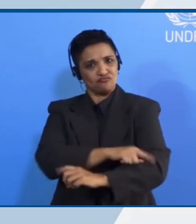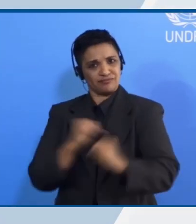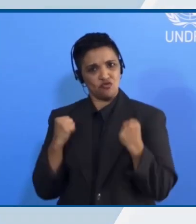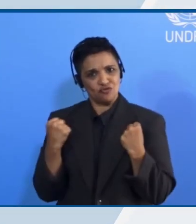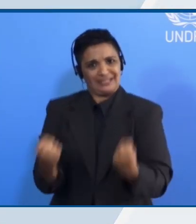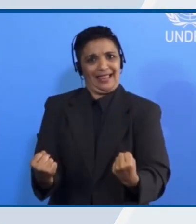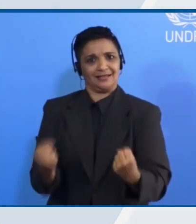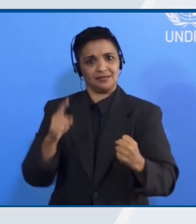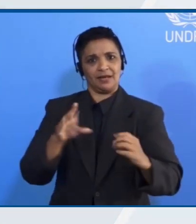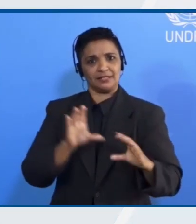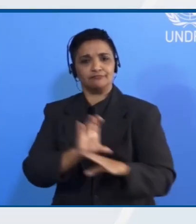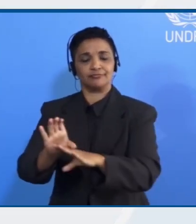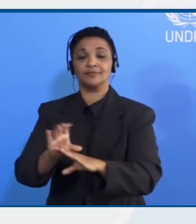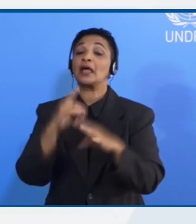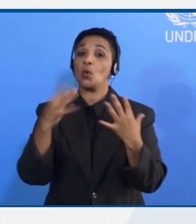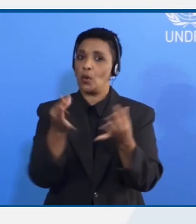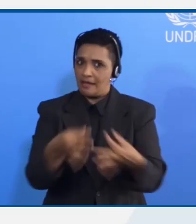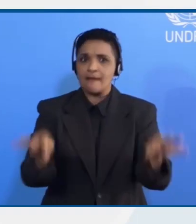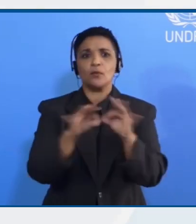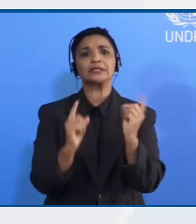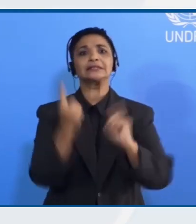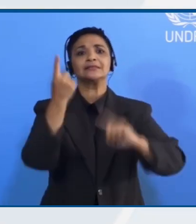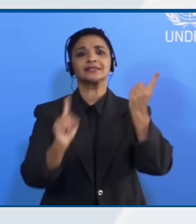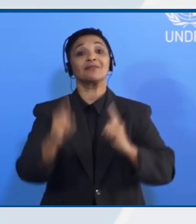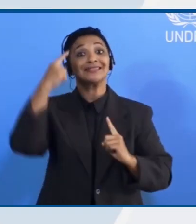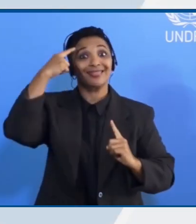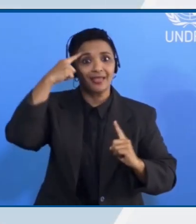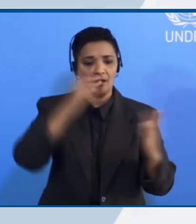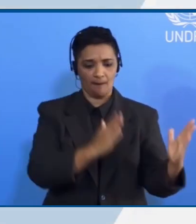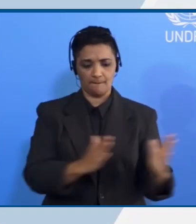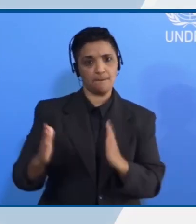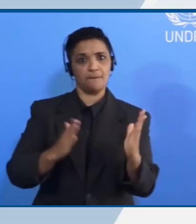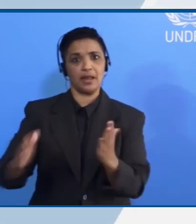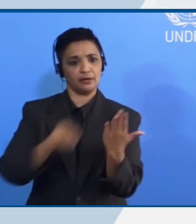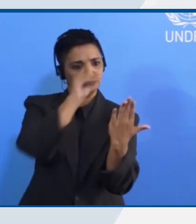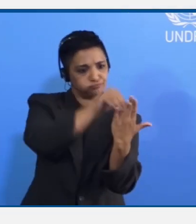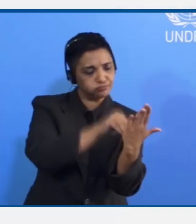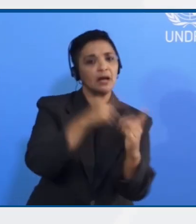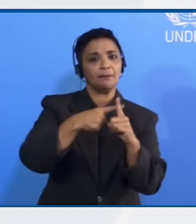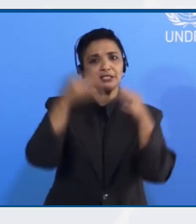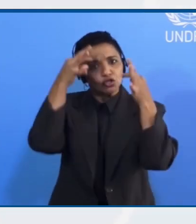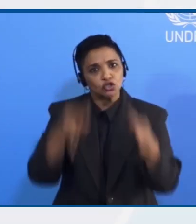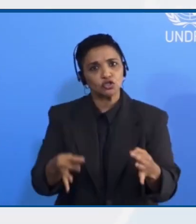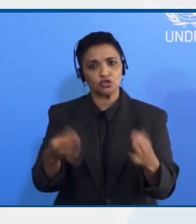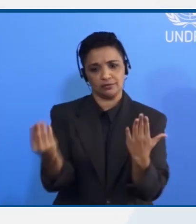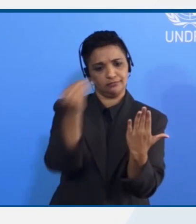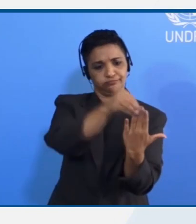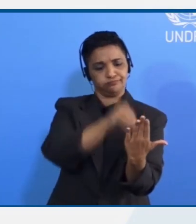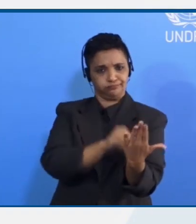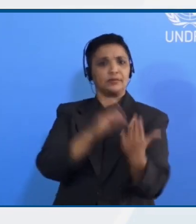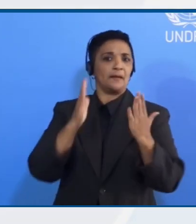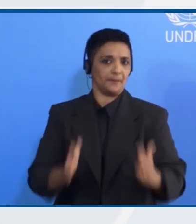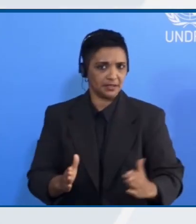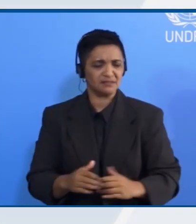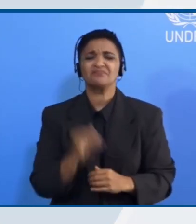think it's important for cities to start thinking about incorporating risk into both planning and decision-making processes. So, I mean,